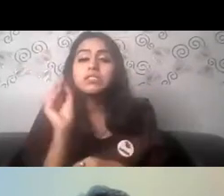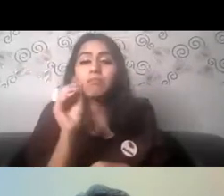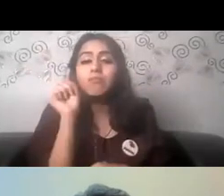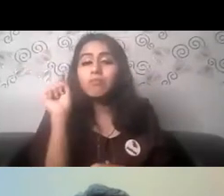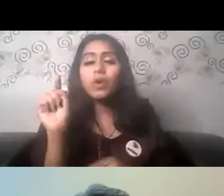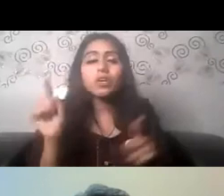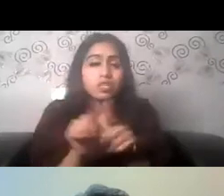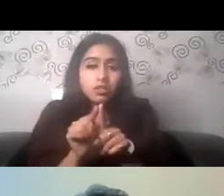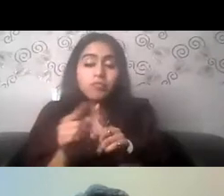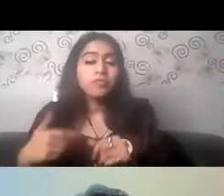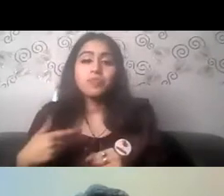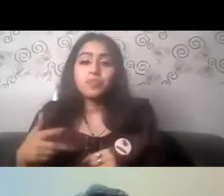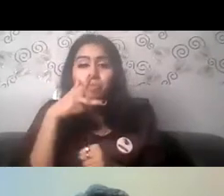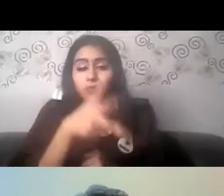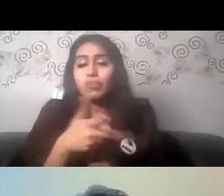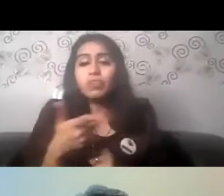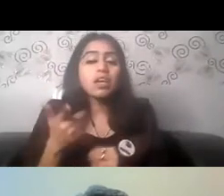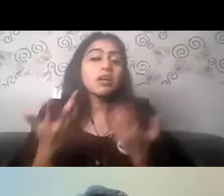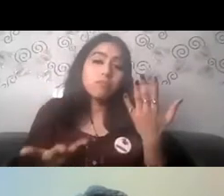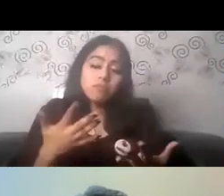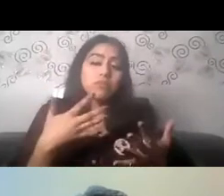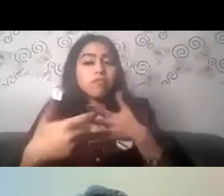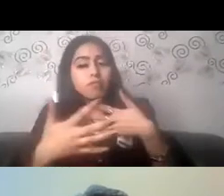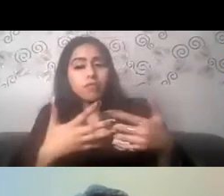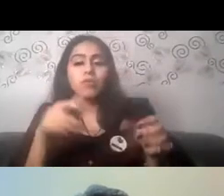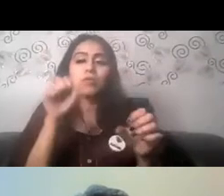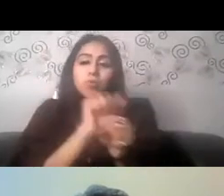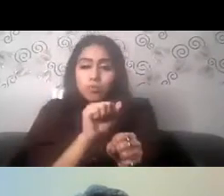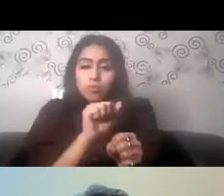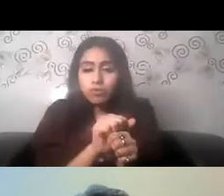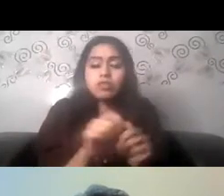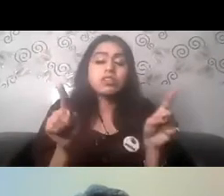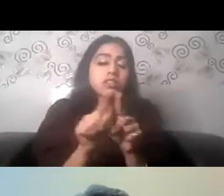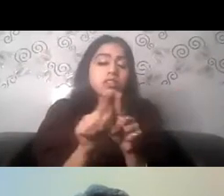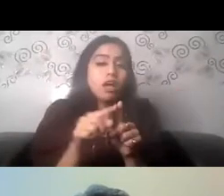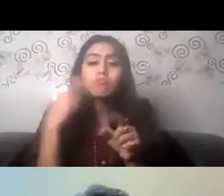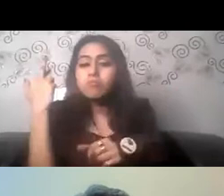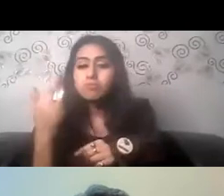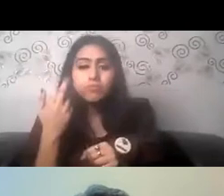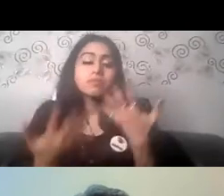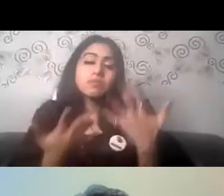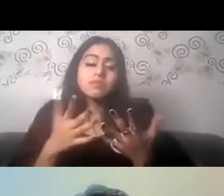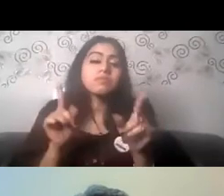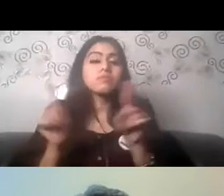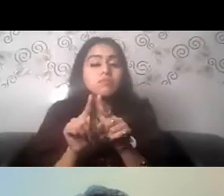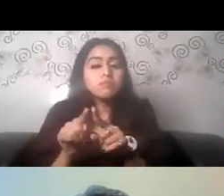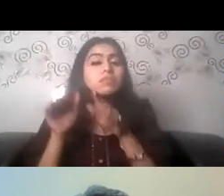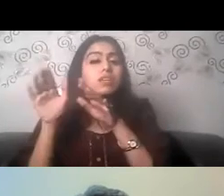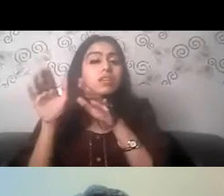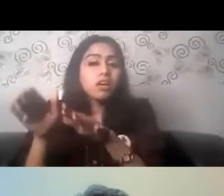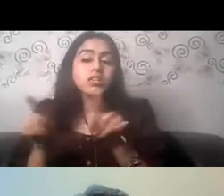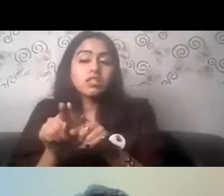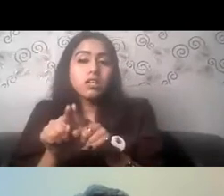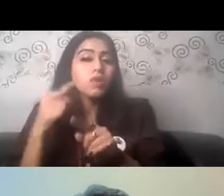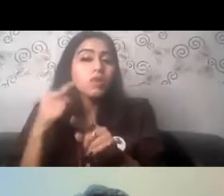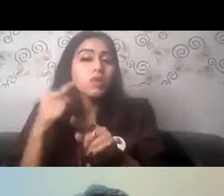it's because they're parents and need flexible working, or because they're kind of caring for older people. I think the